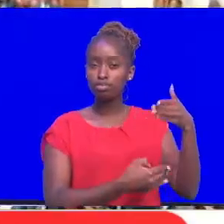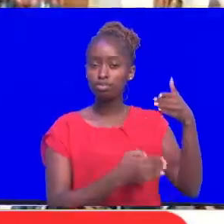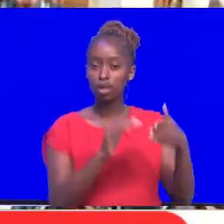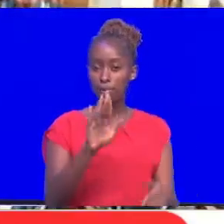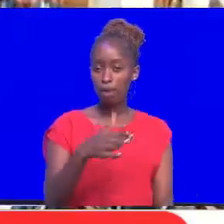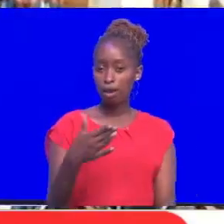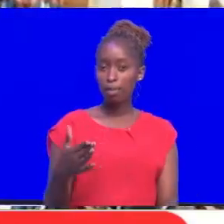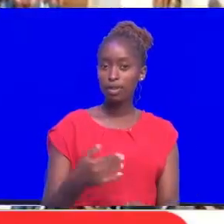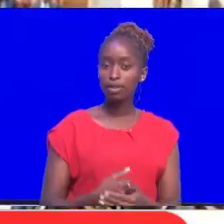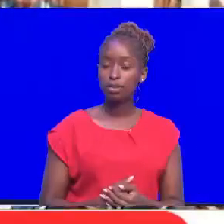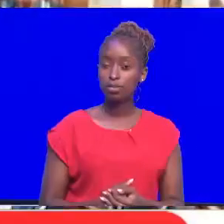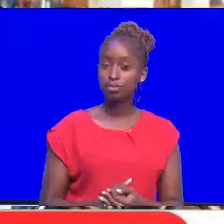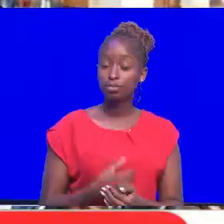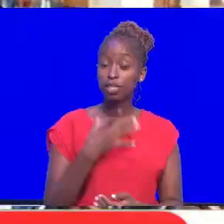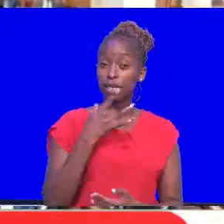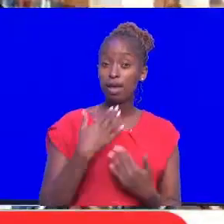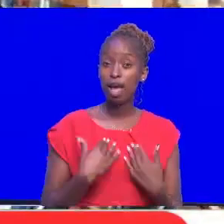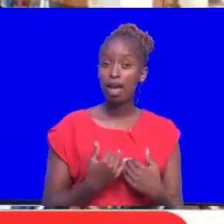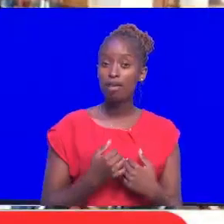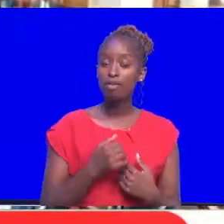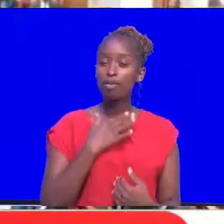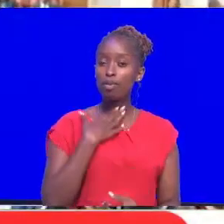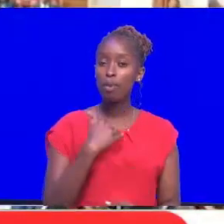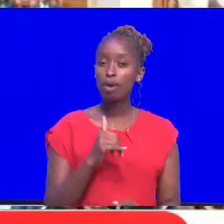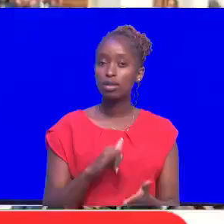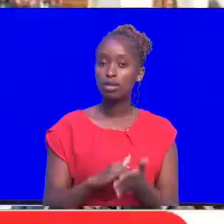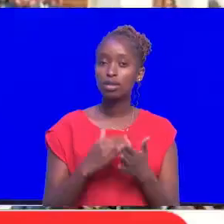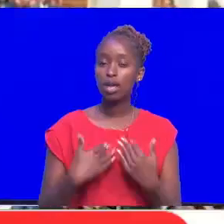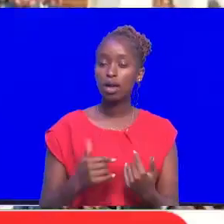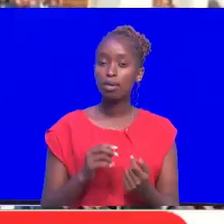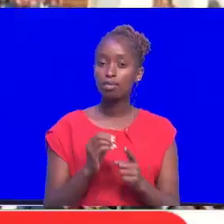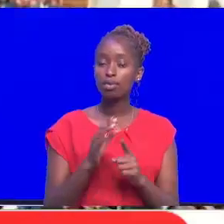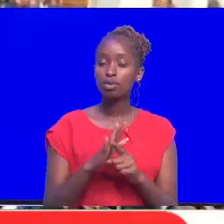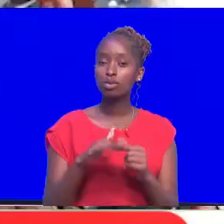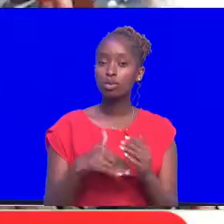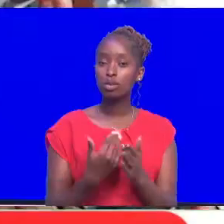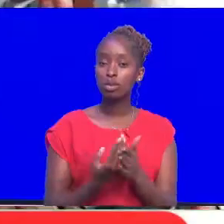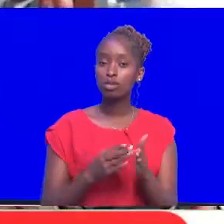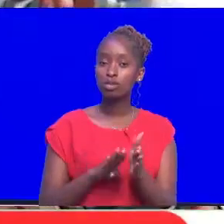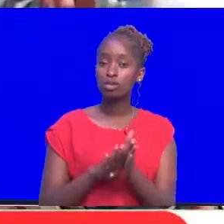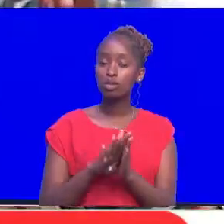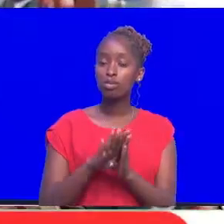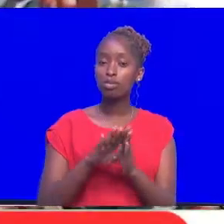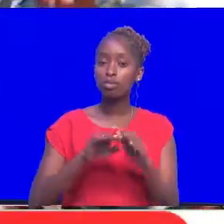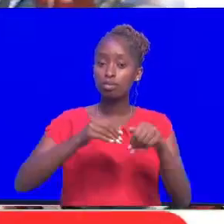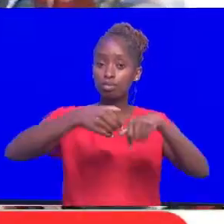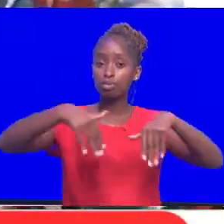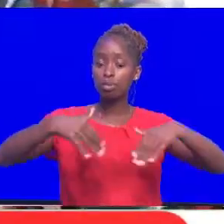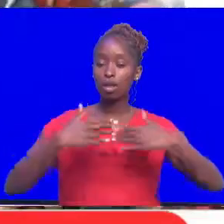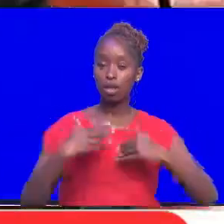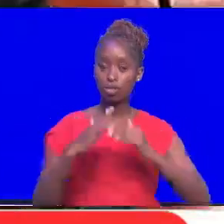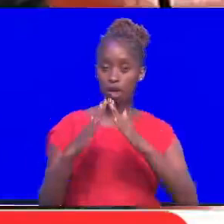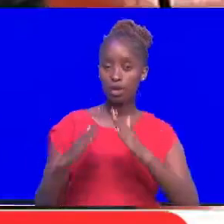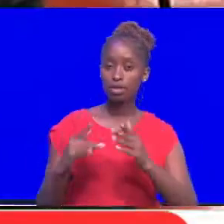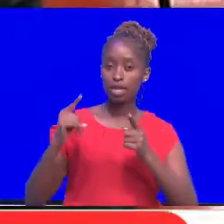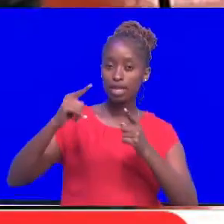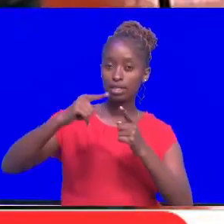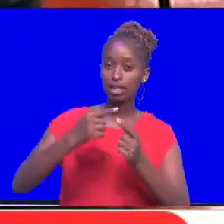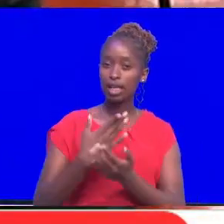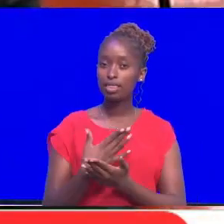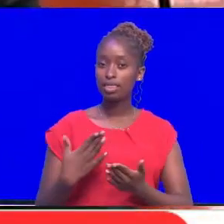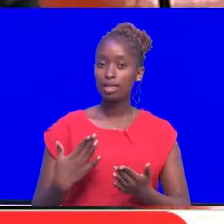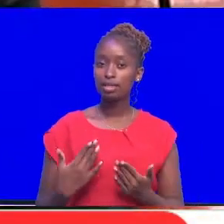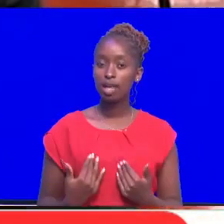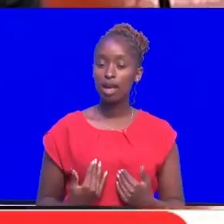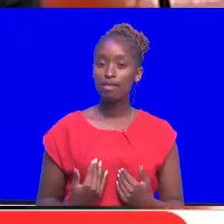Cherargei had demanded the postponement of the opening of the house until key concerns are addressed. Even if